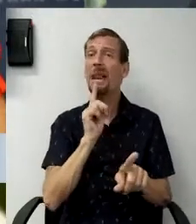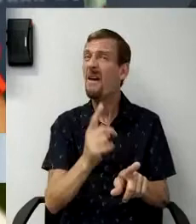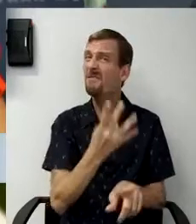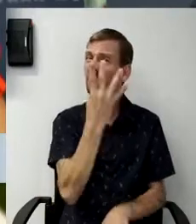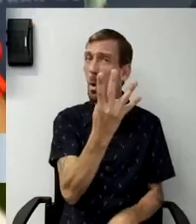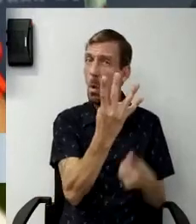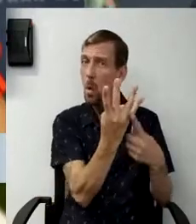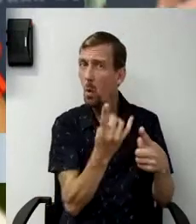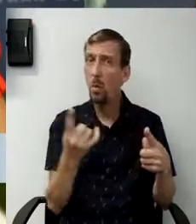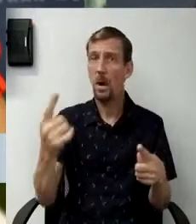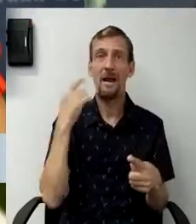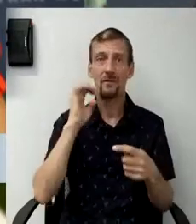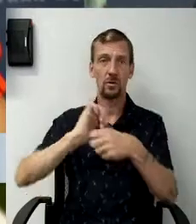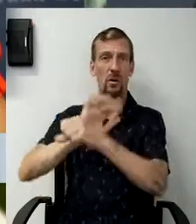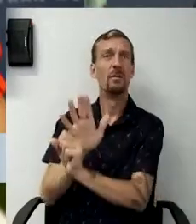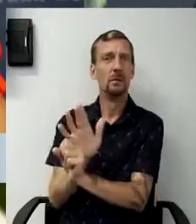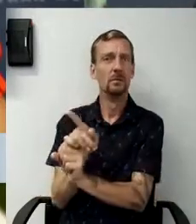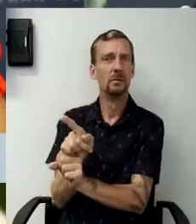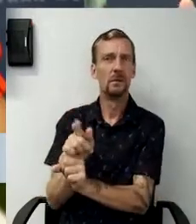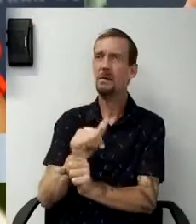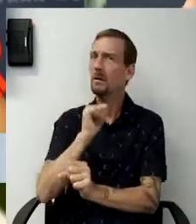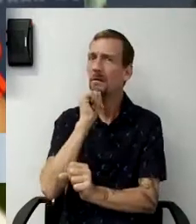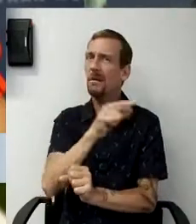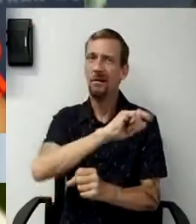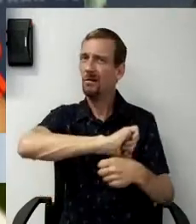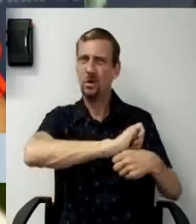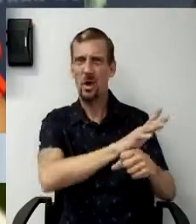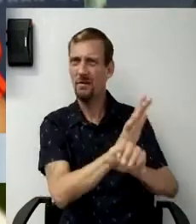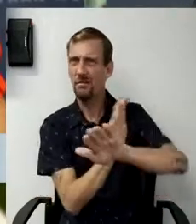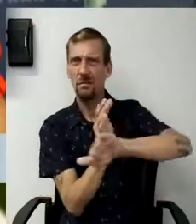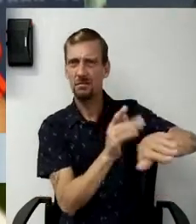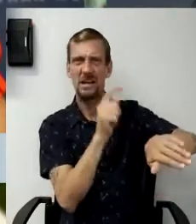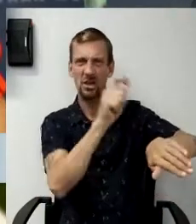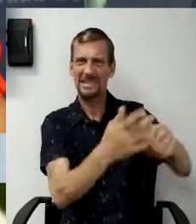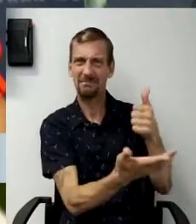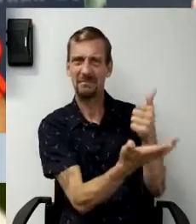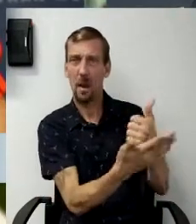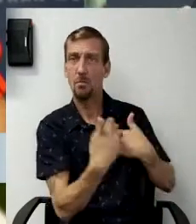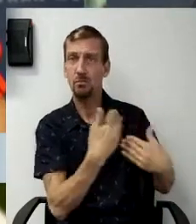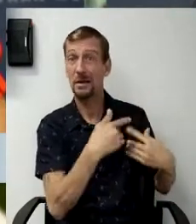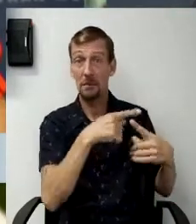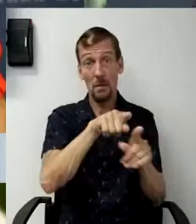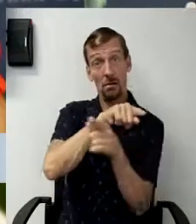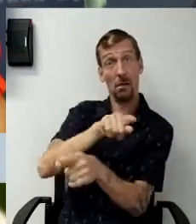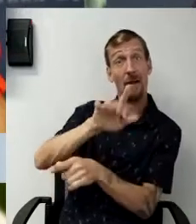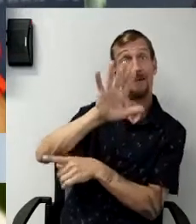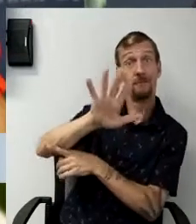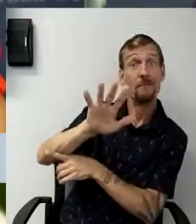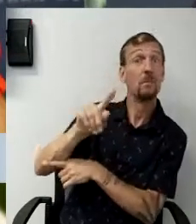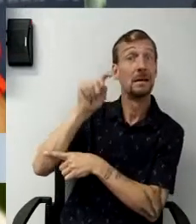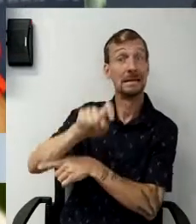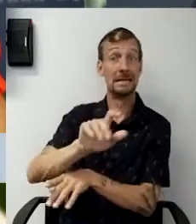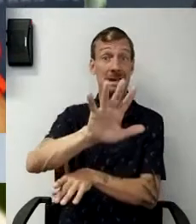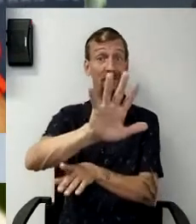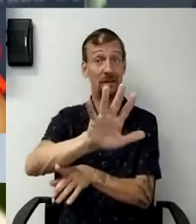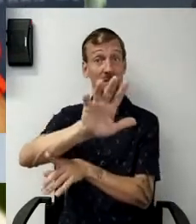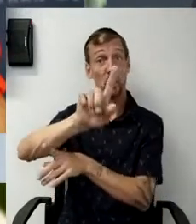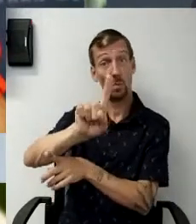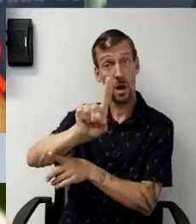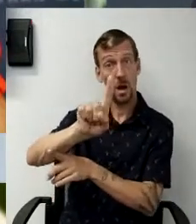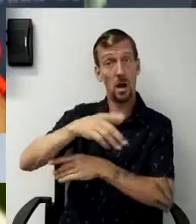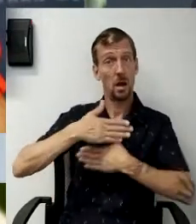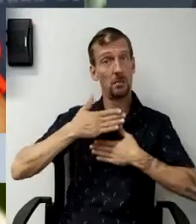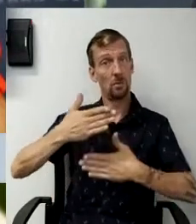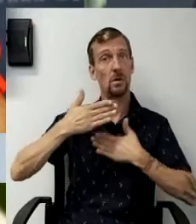for COVID patients, so the rest are non-COVID patients that need help breathing. But that allows us to have 51 adult